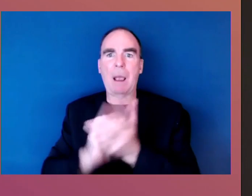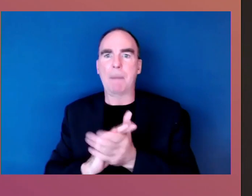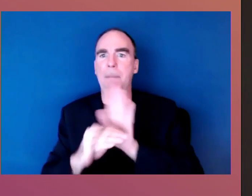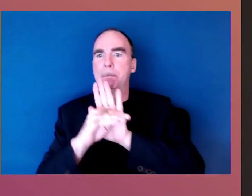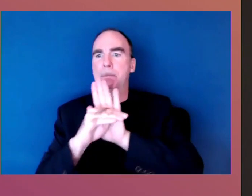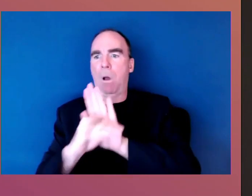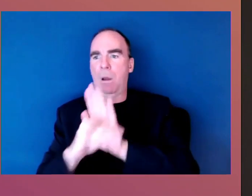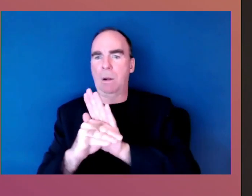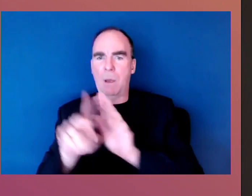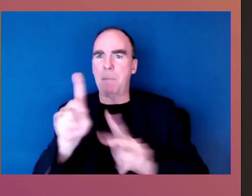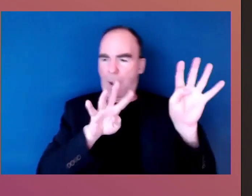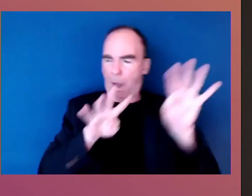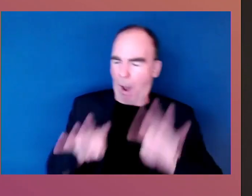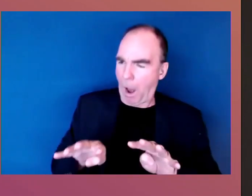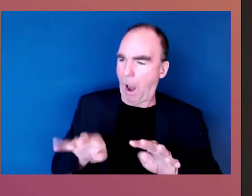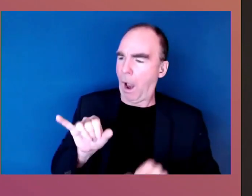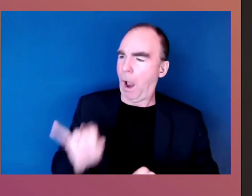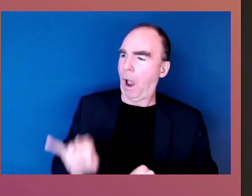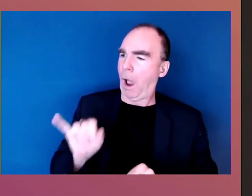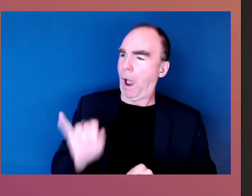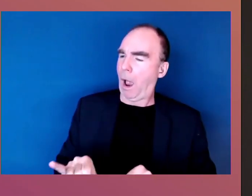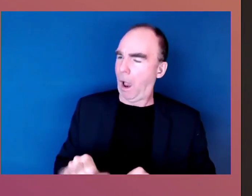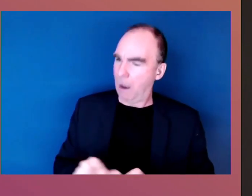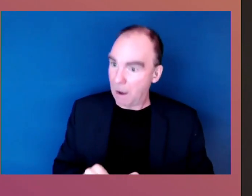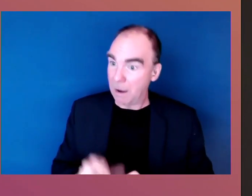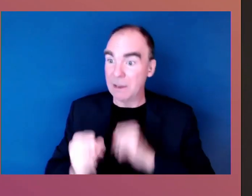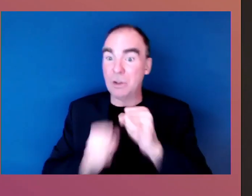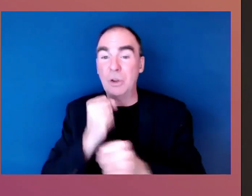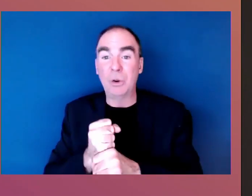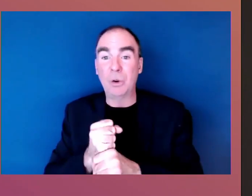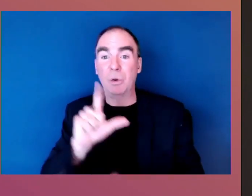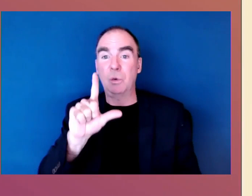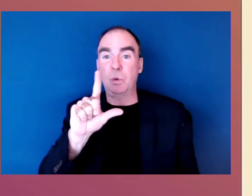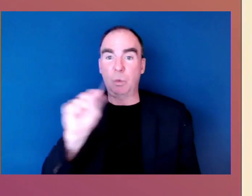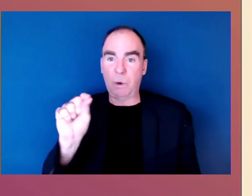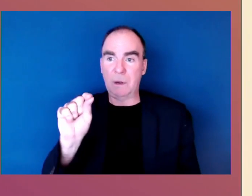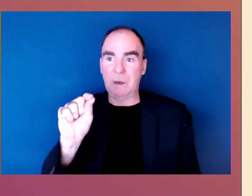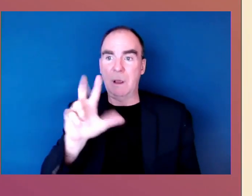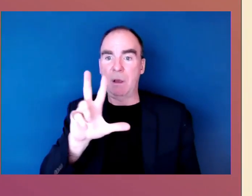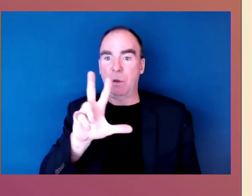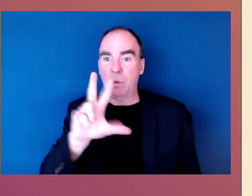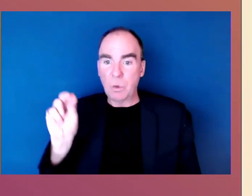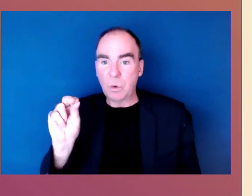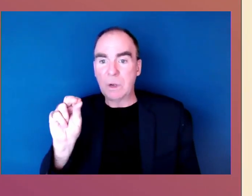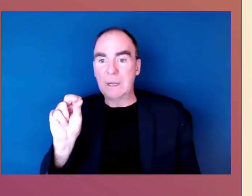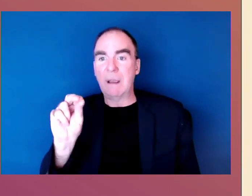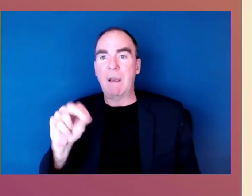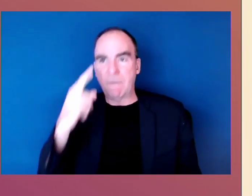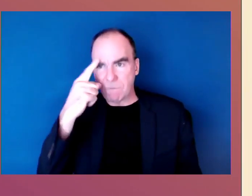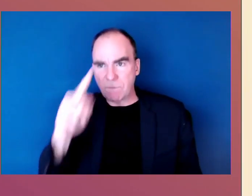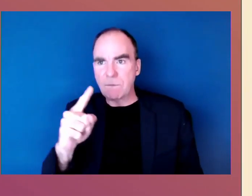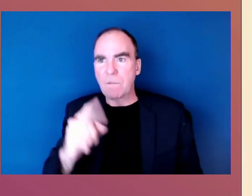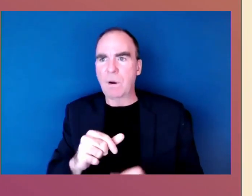The year 2030 is the target of UN Sustainable Development Goals. These